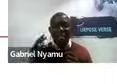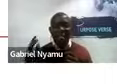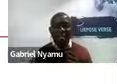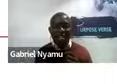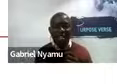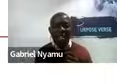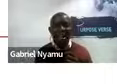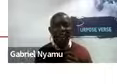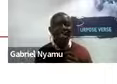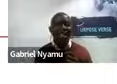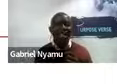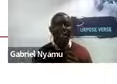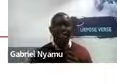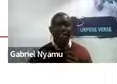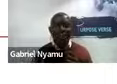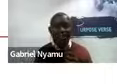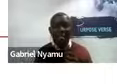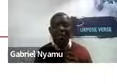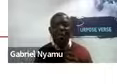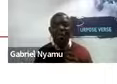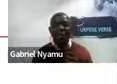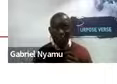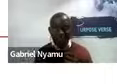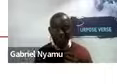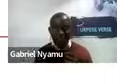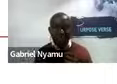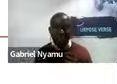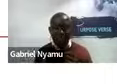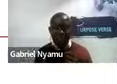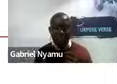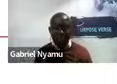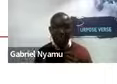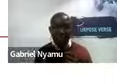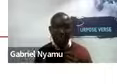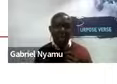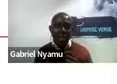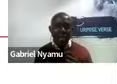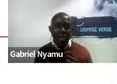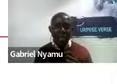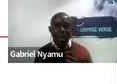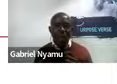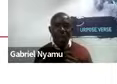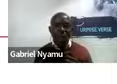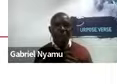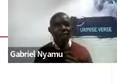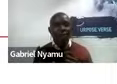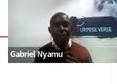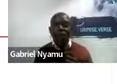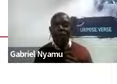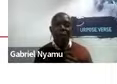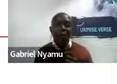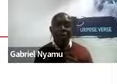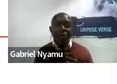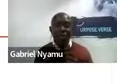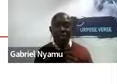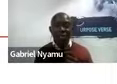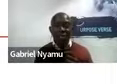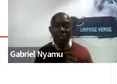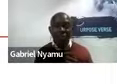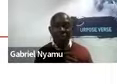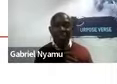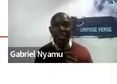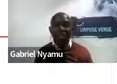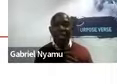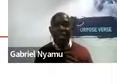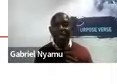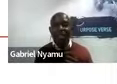that we are celebrating times and moments, we love sharing flowers. But can I surprise you? Flowers were not meant for beauty, and we'll